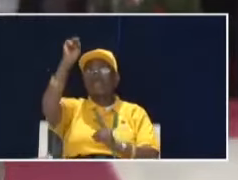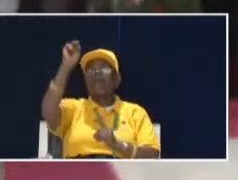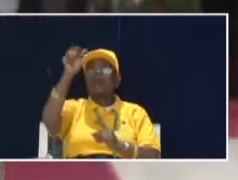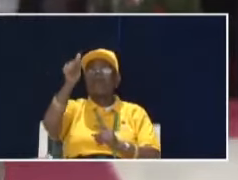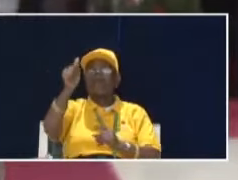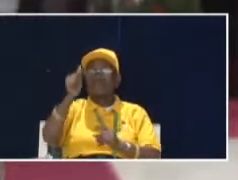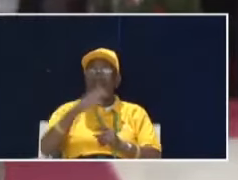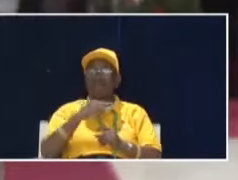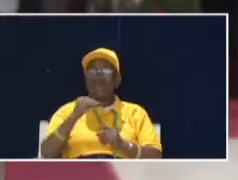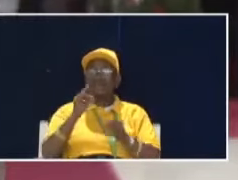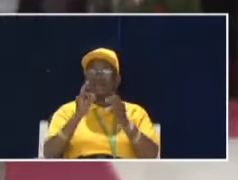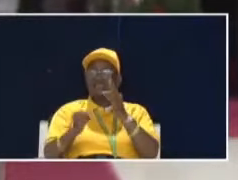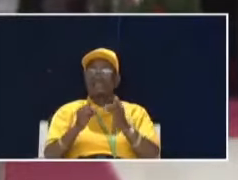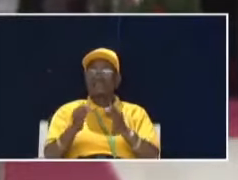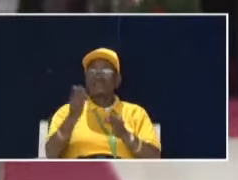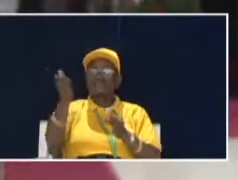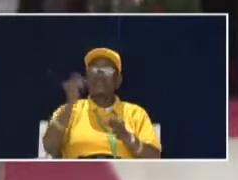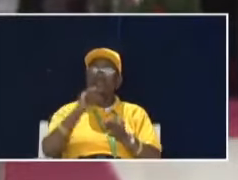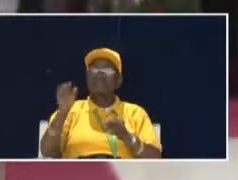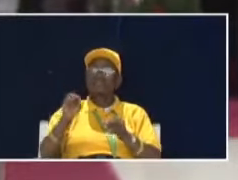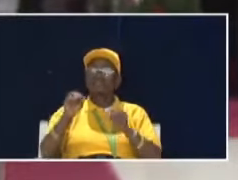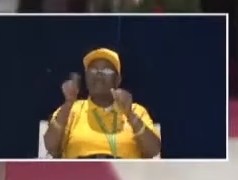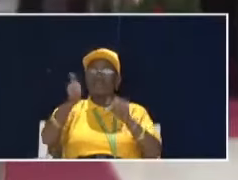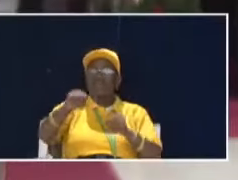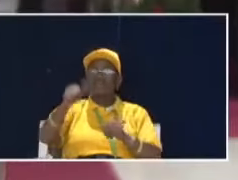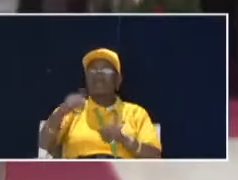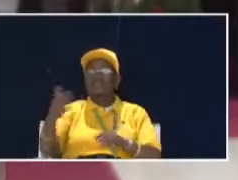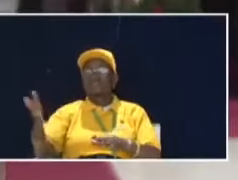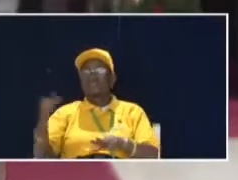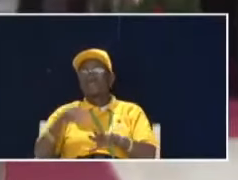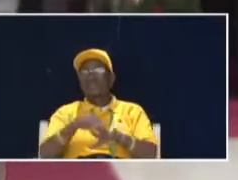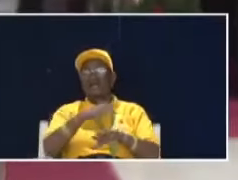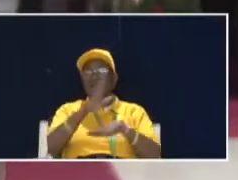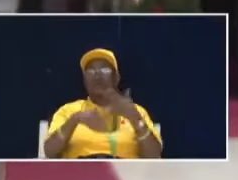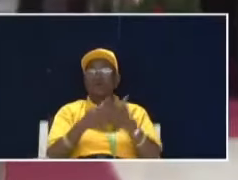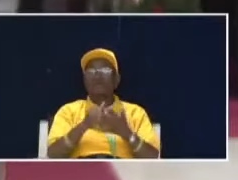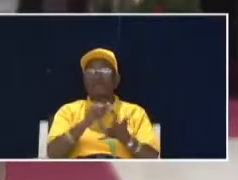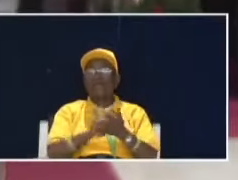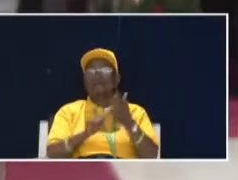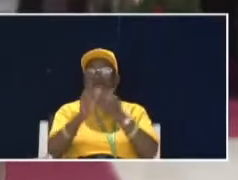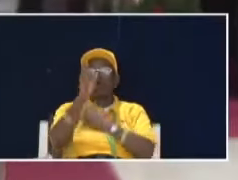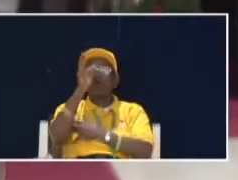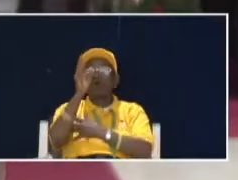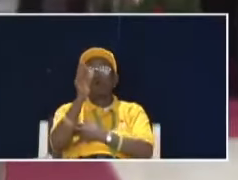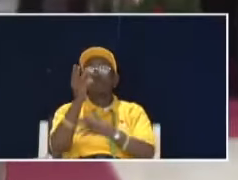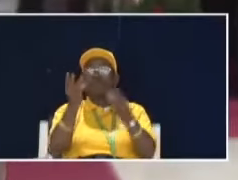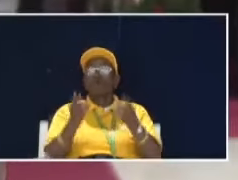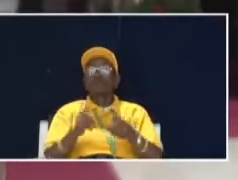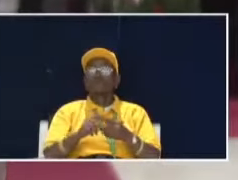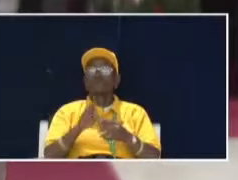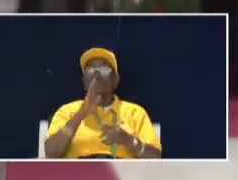And if there's anything at all that God wants to be known for,